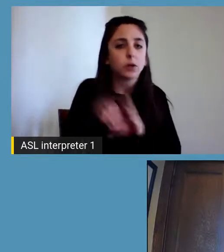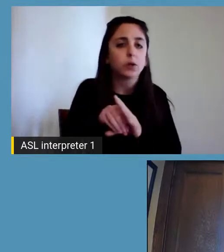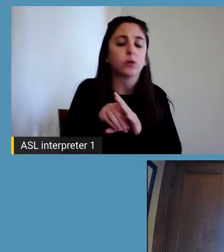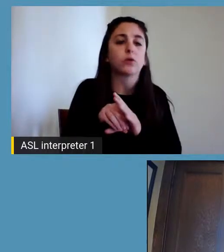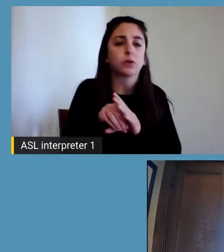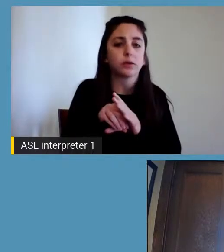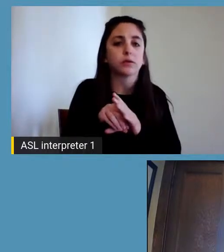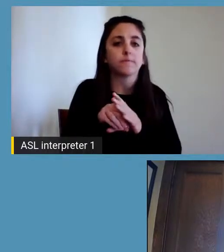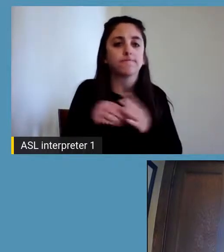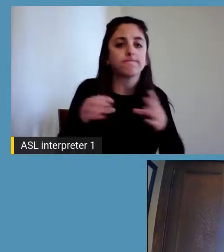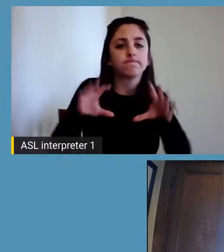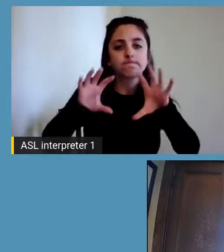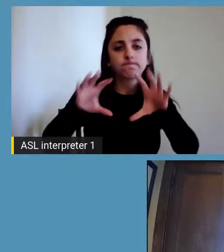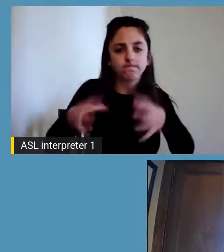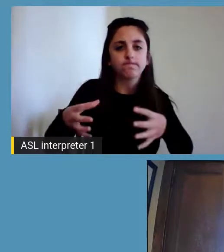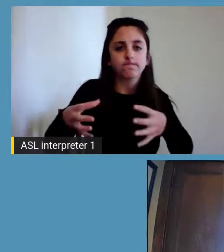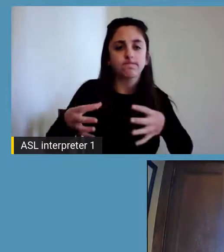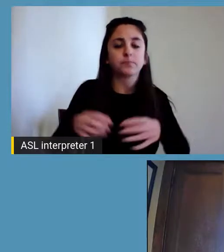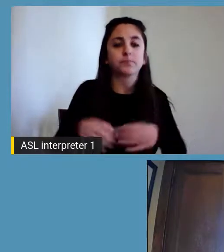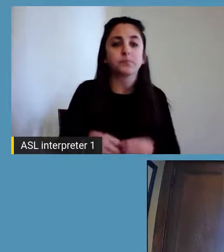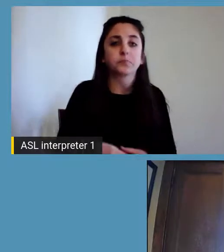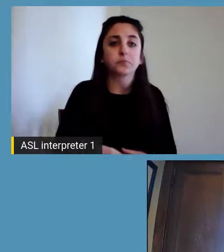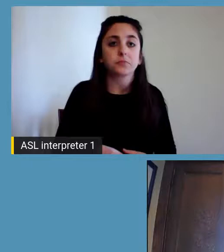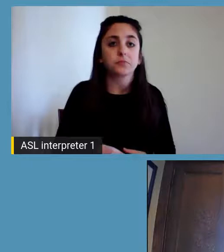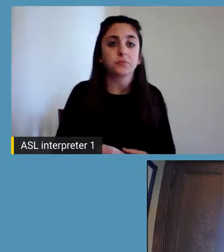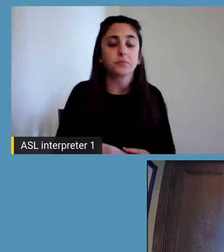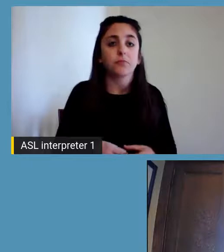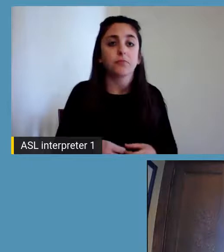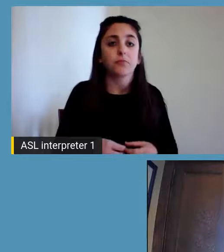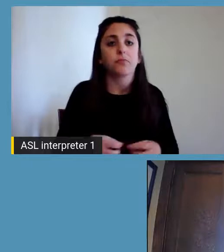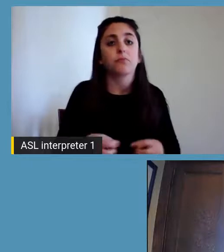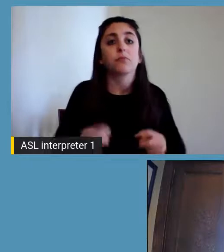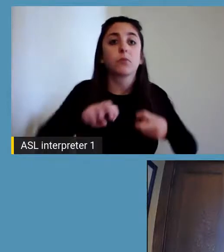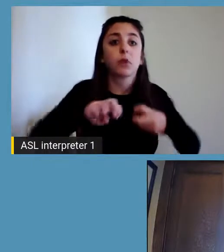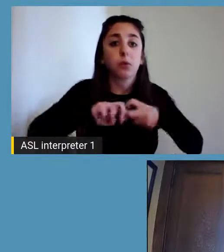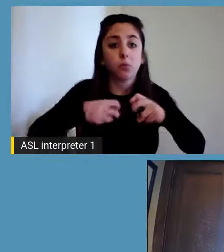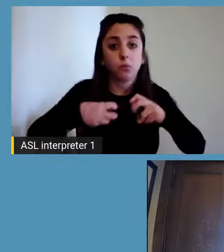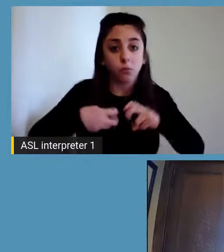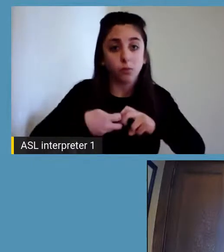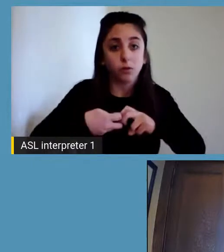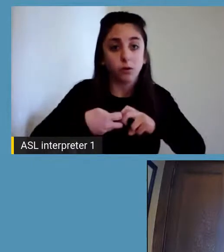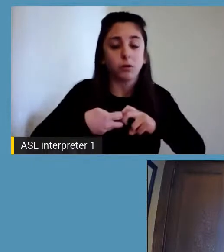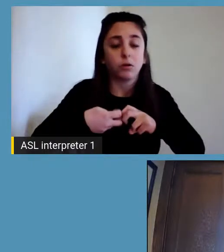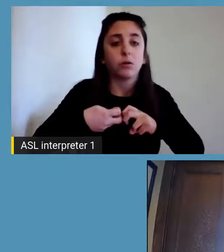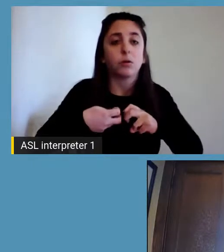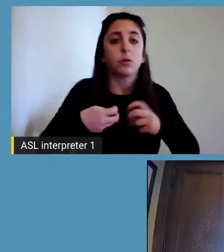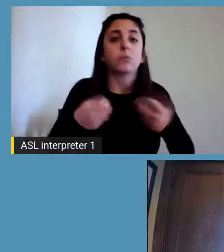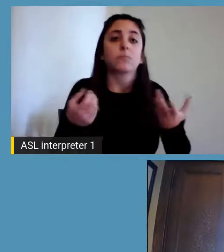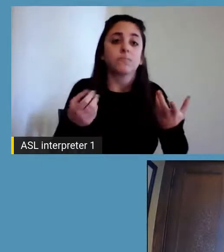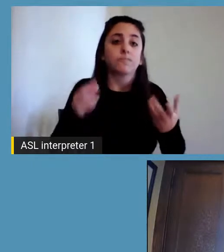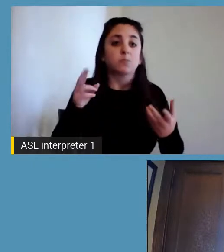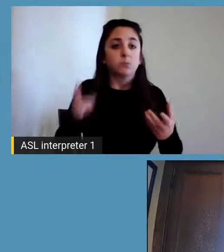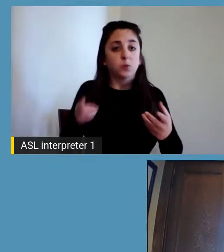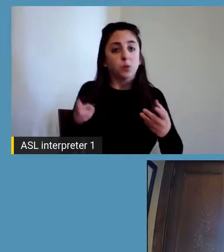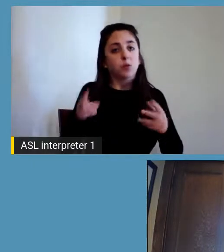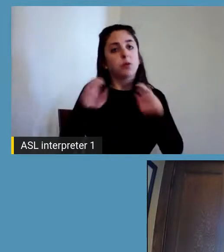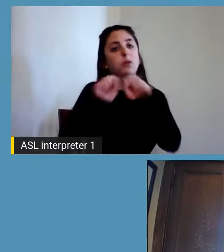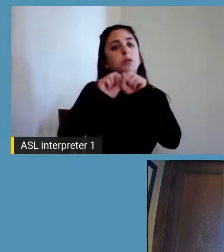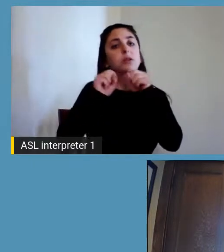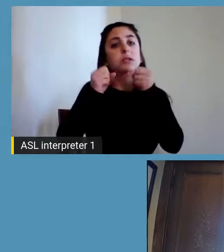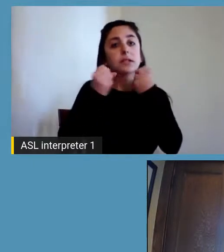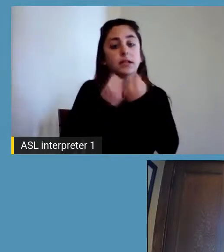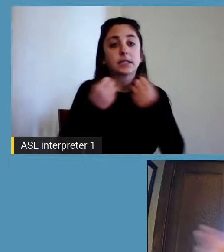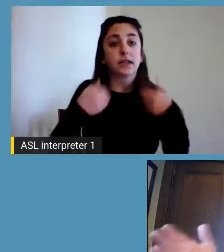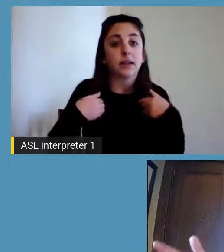And one of the problems that specifically historical societies have is that they are